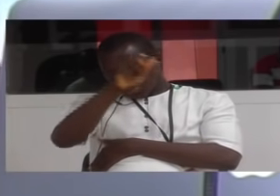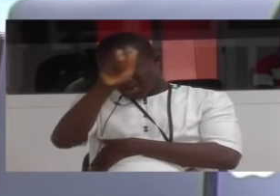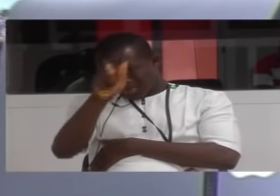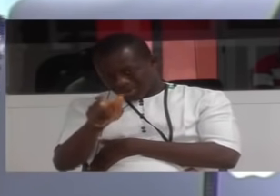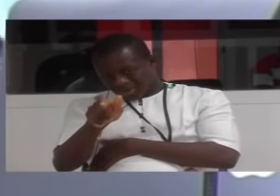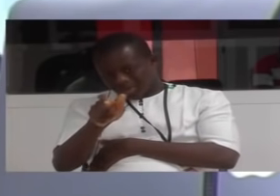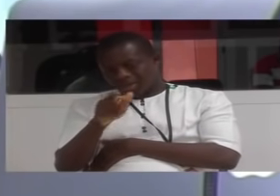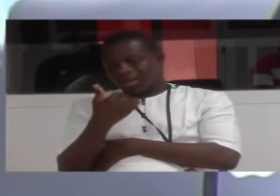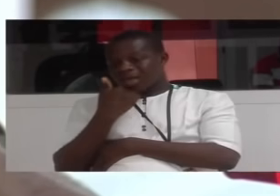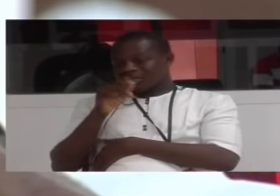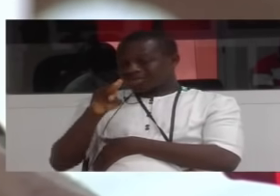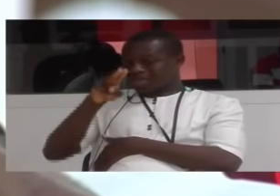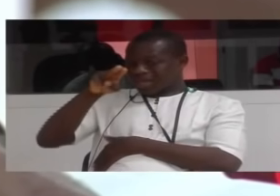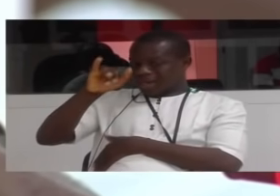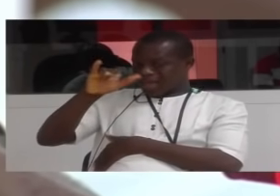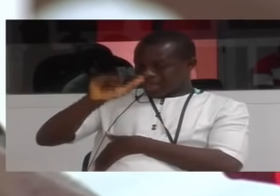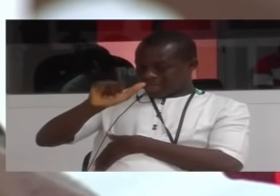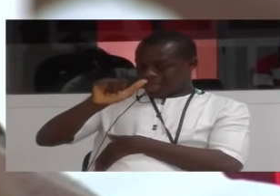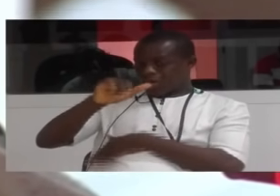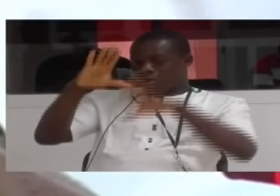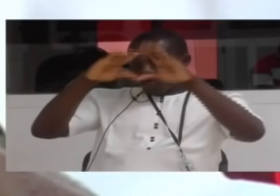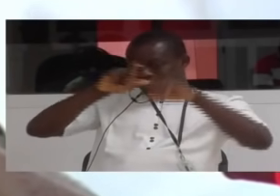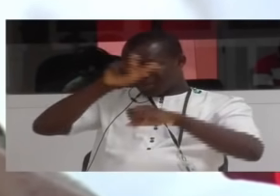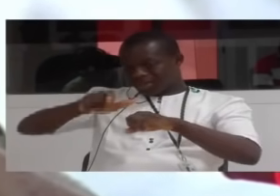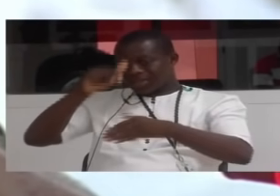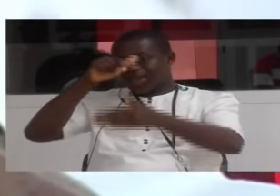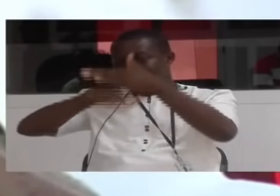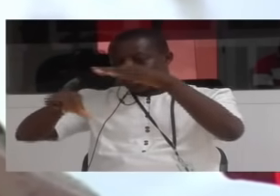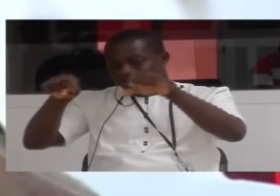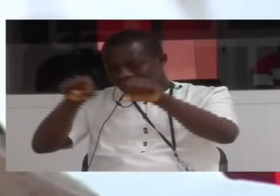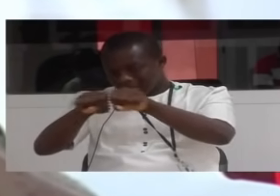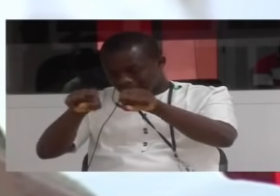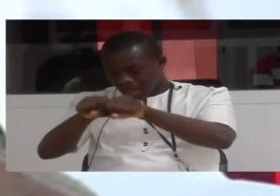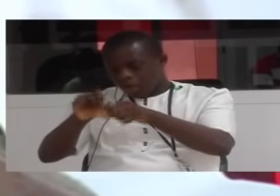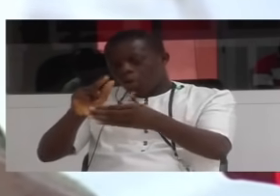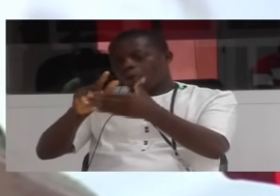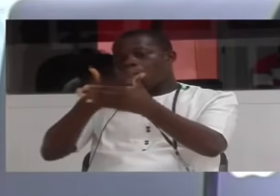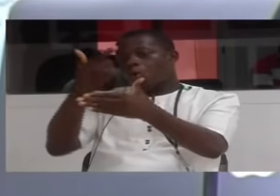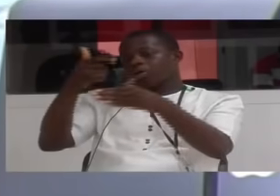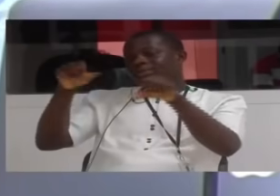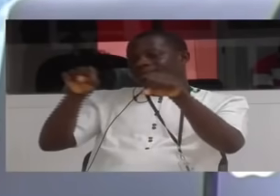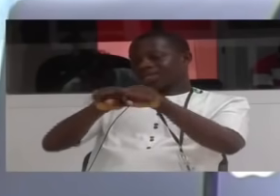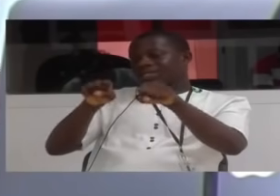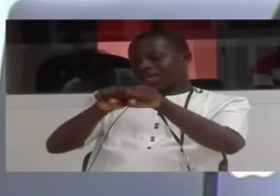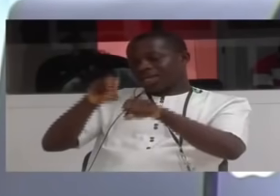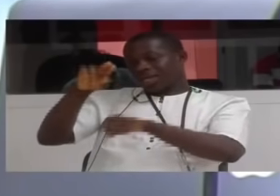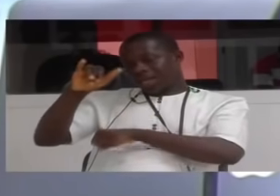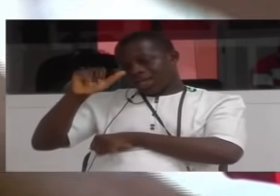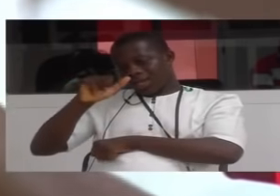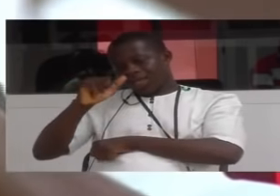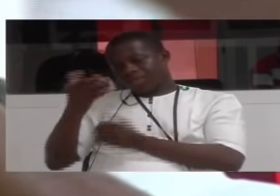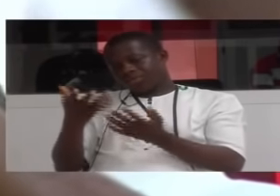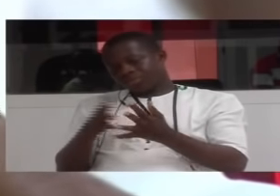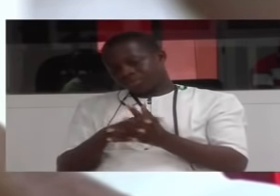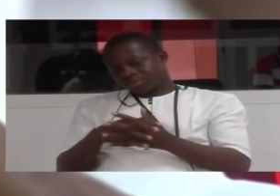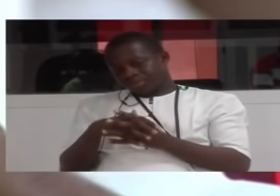he an NIA officer in Senegal, or was the person a Senegalese intelligence officer?